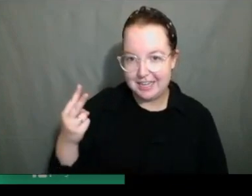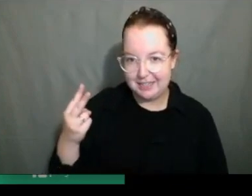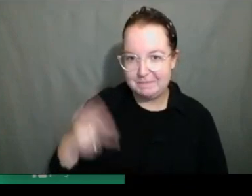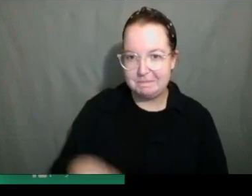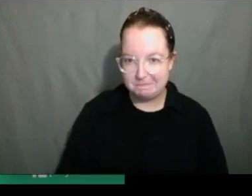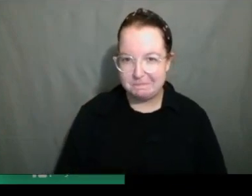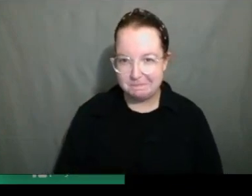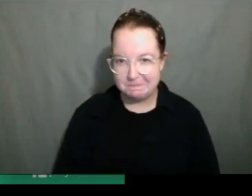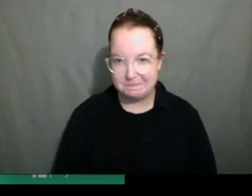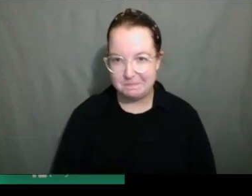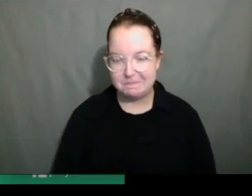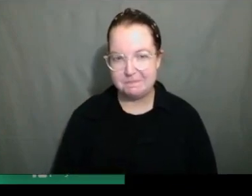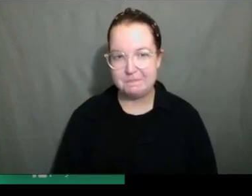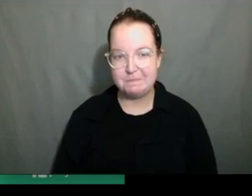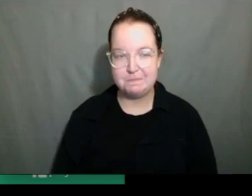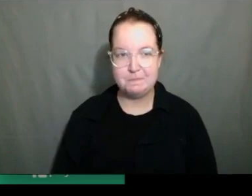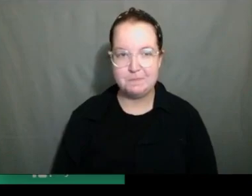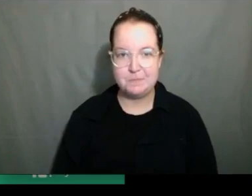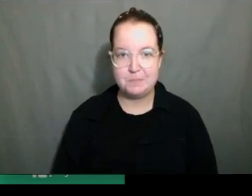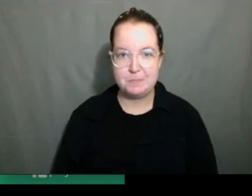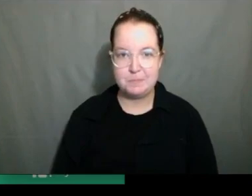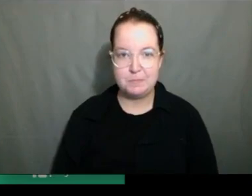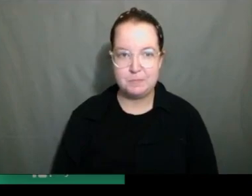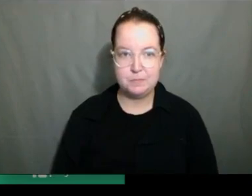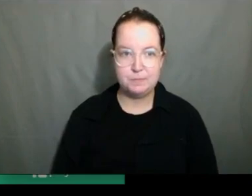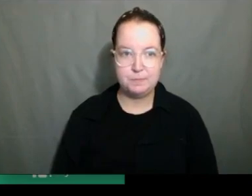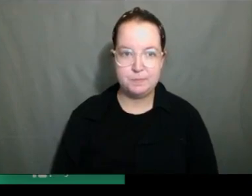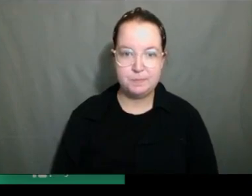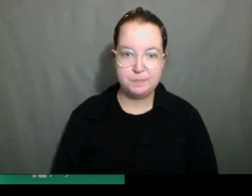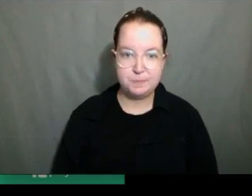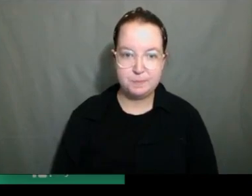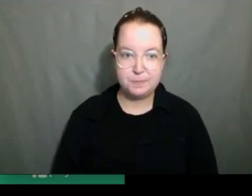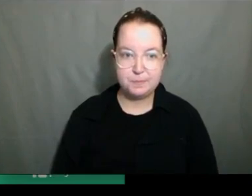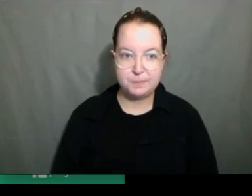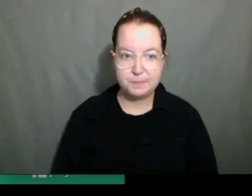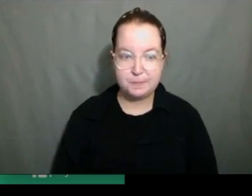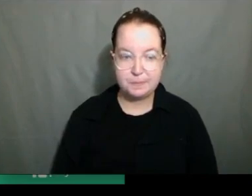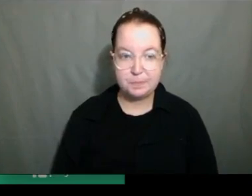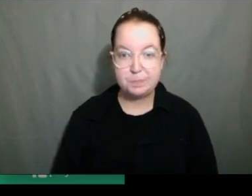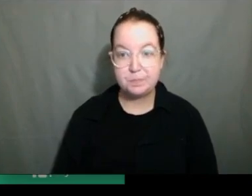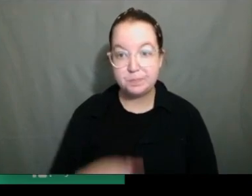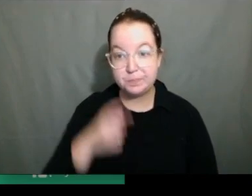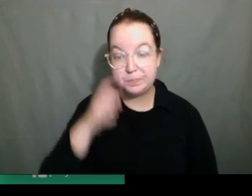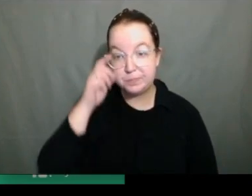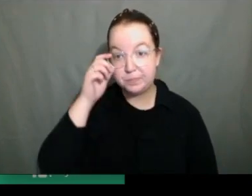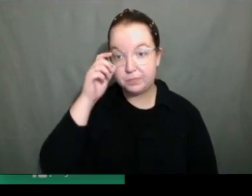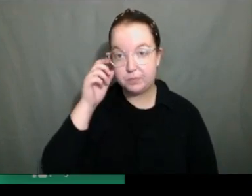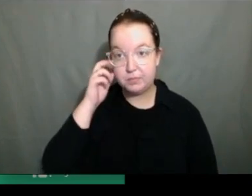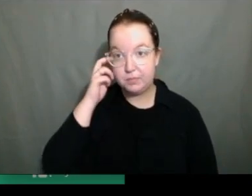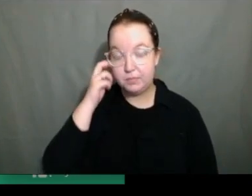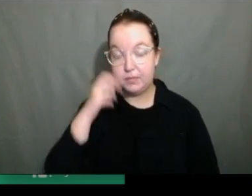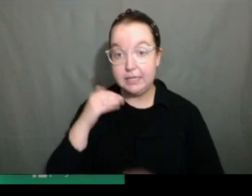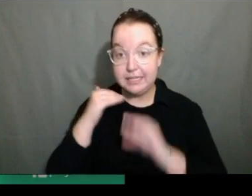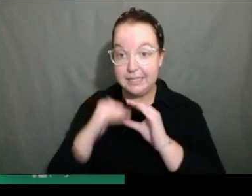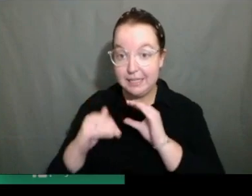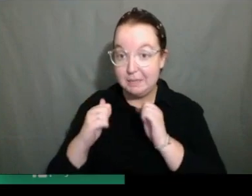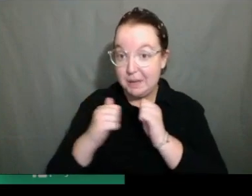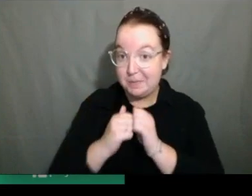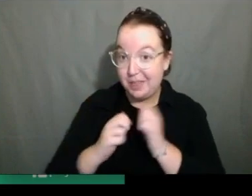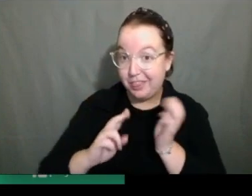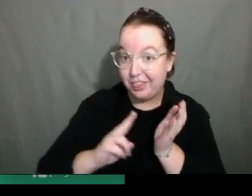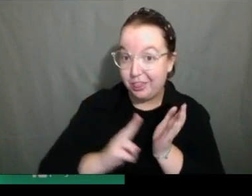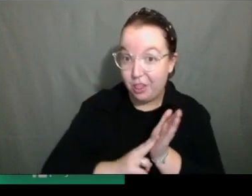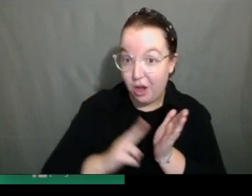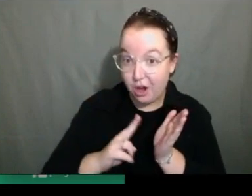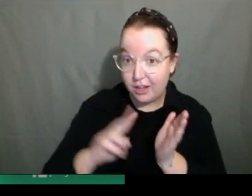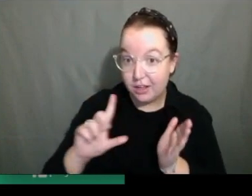All right, so moving on. When you receive your email with the login instructions, there will